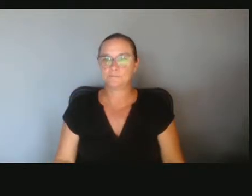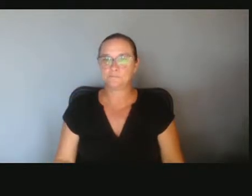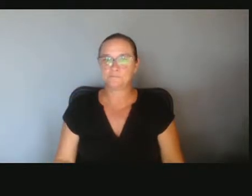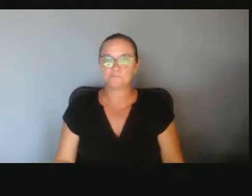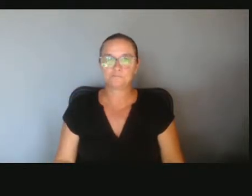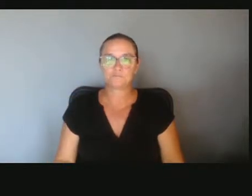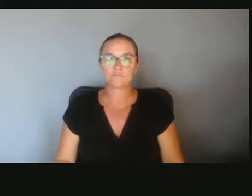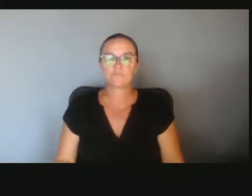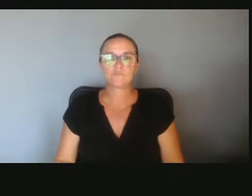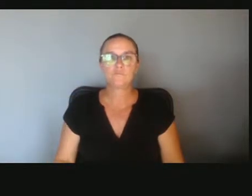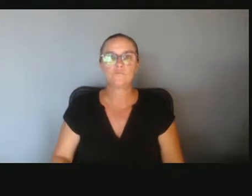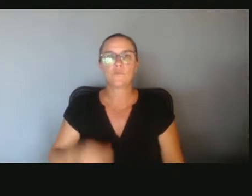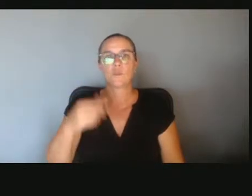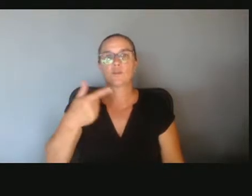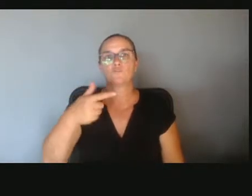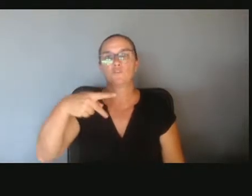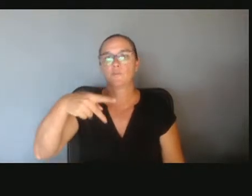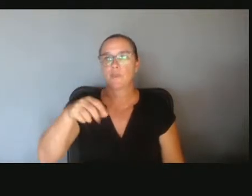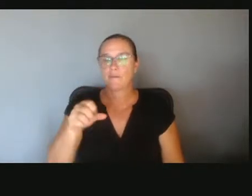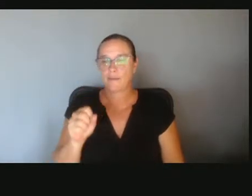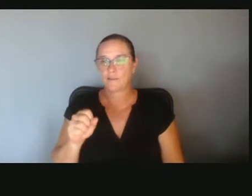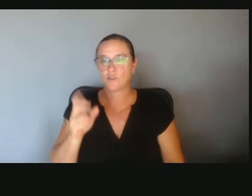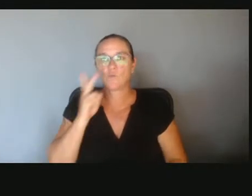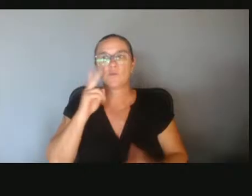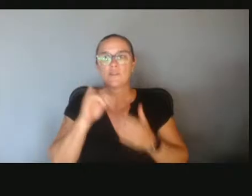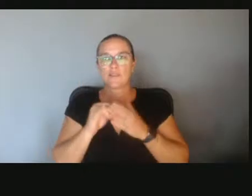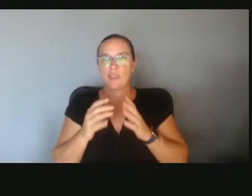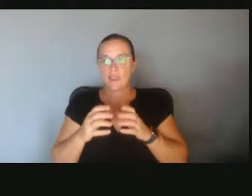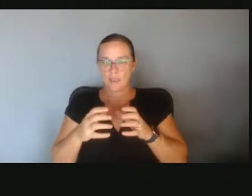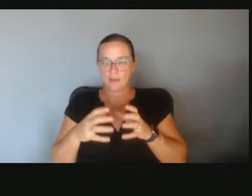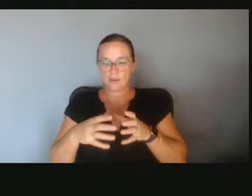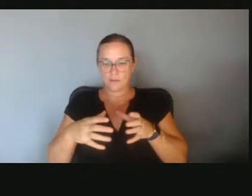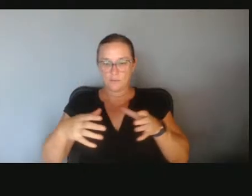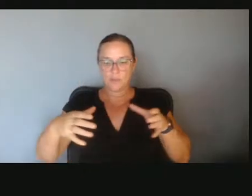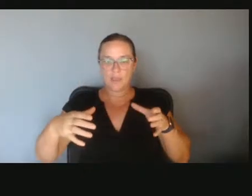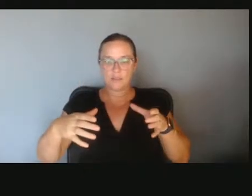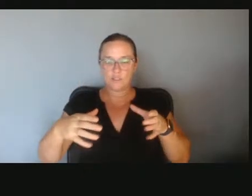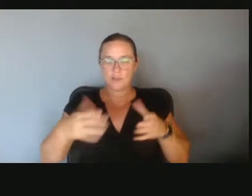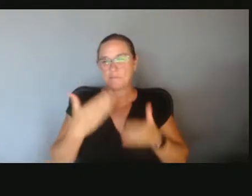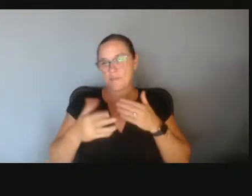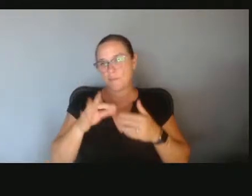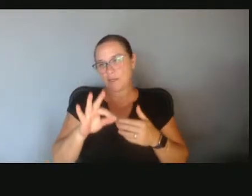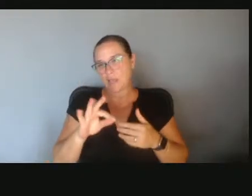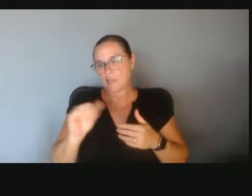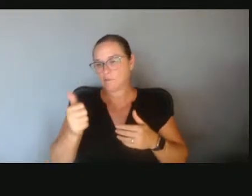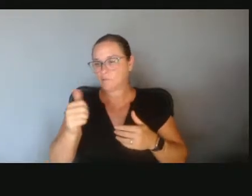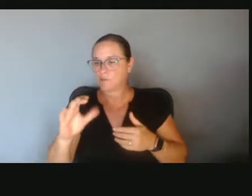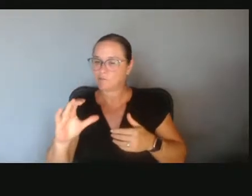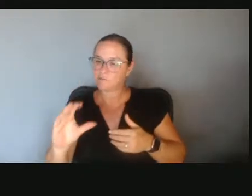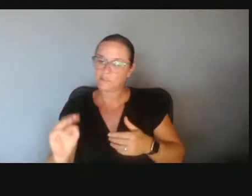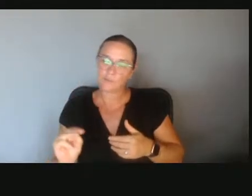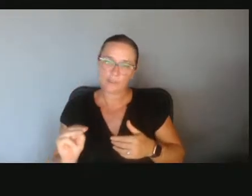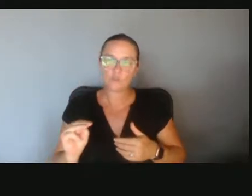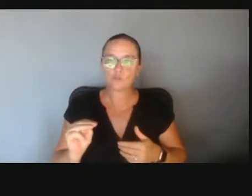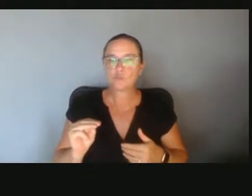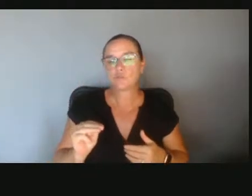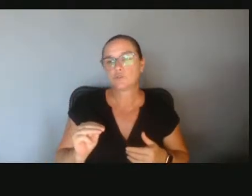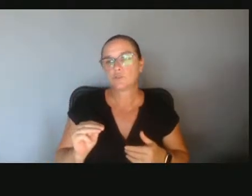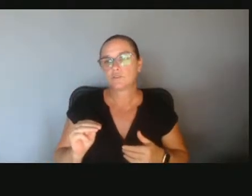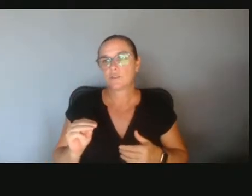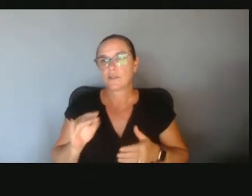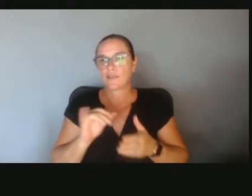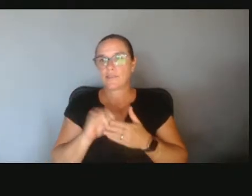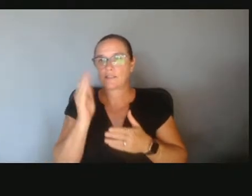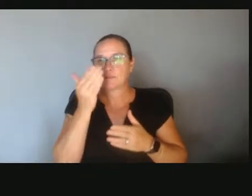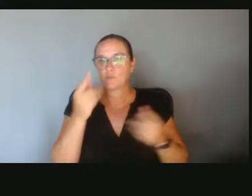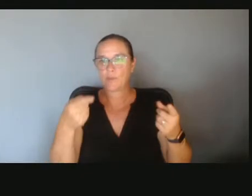So GPS, we are seeing this expansion, maybe 9 or 10 centimeters at a time there. That seems to be happening as well